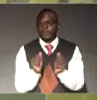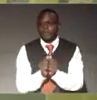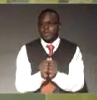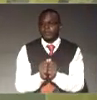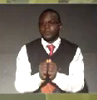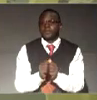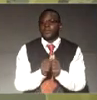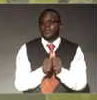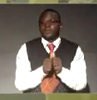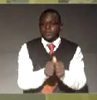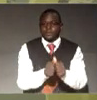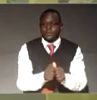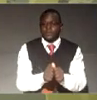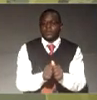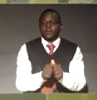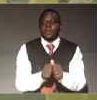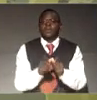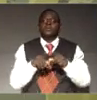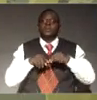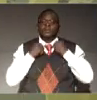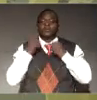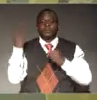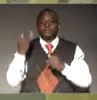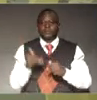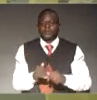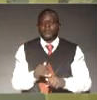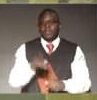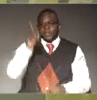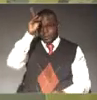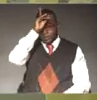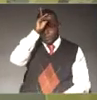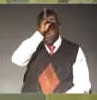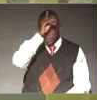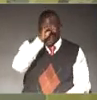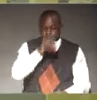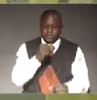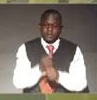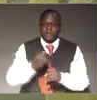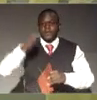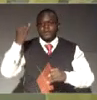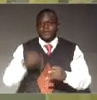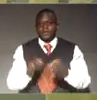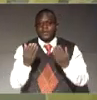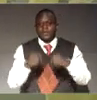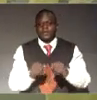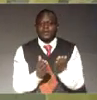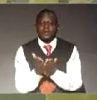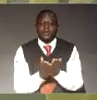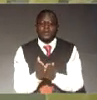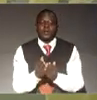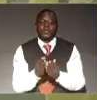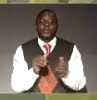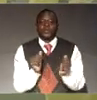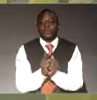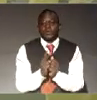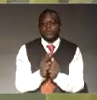as Monsignor Gerald Kalumba, the parish priest of Christ the King, Kampala, says, Jesus performed the final act of service to his disciples